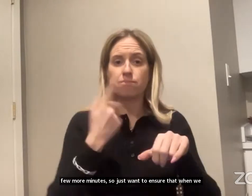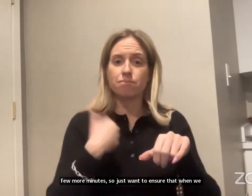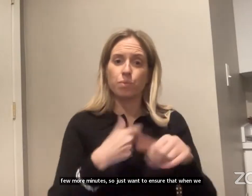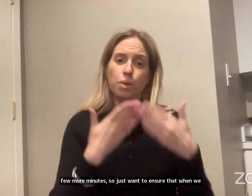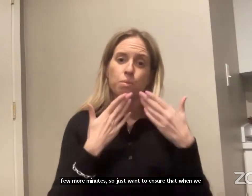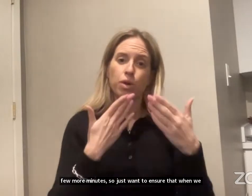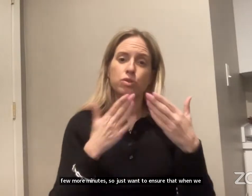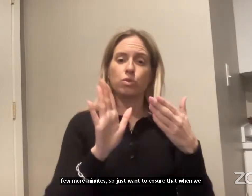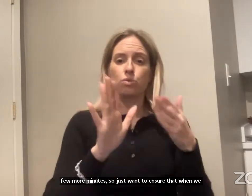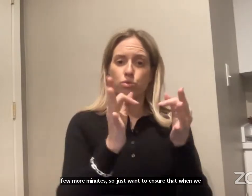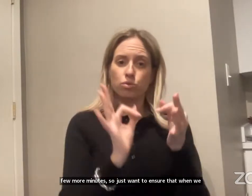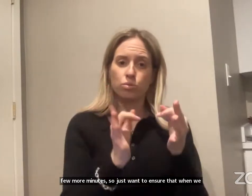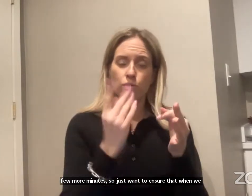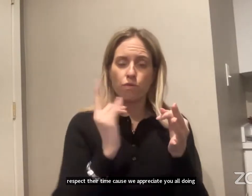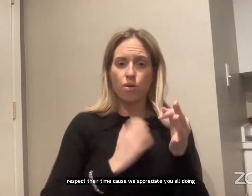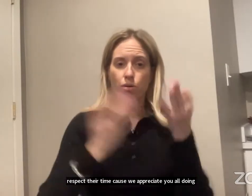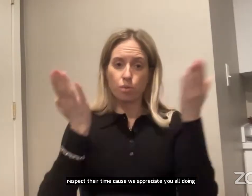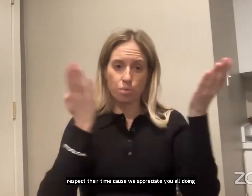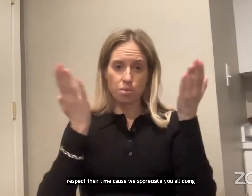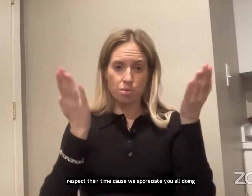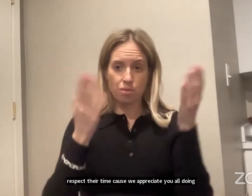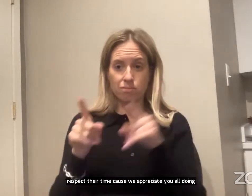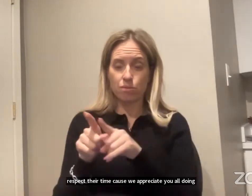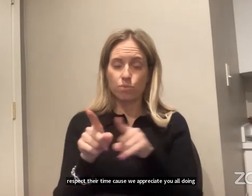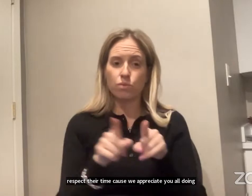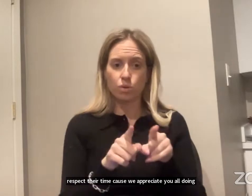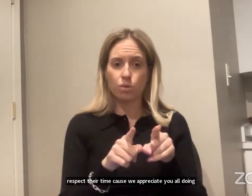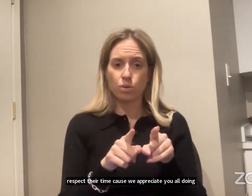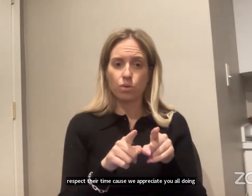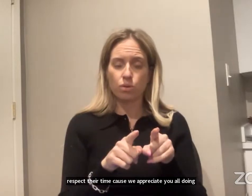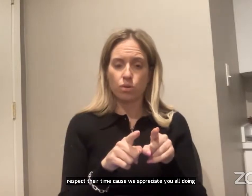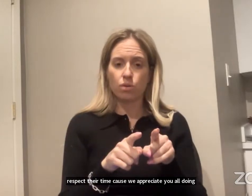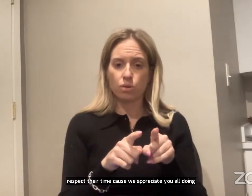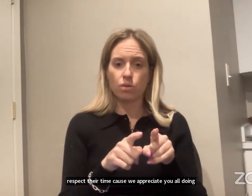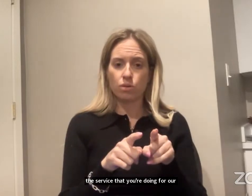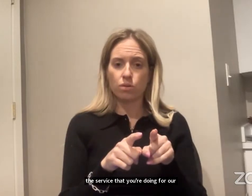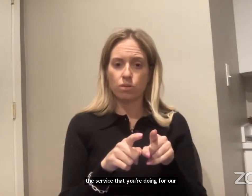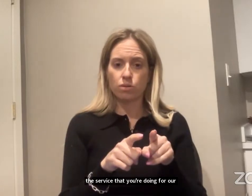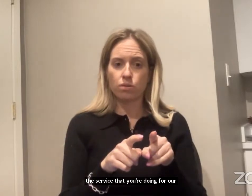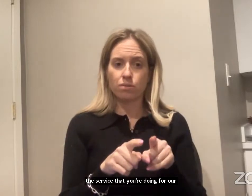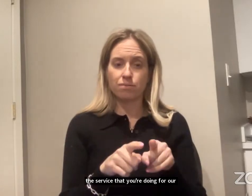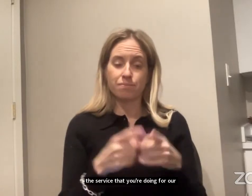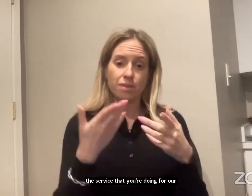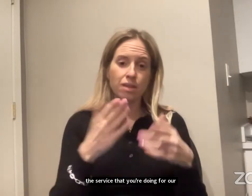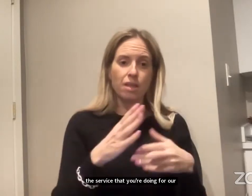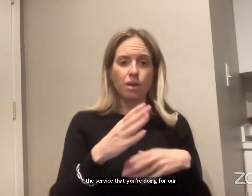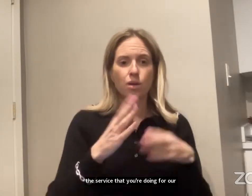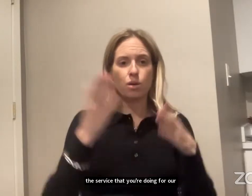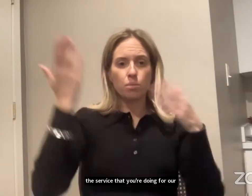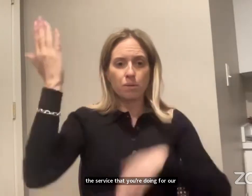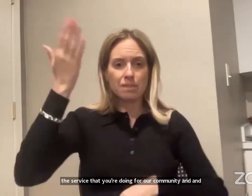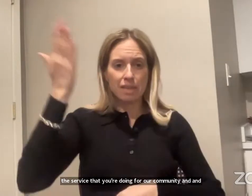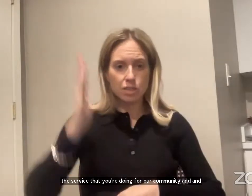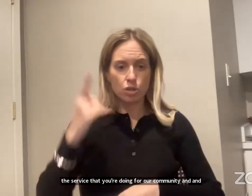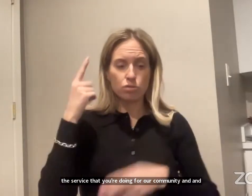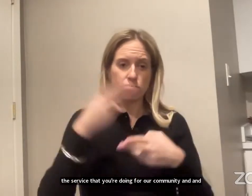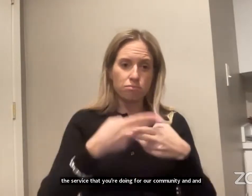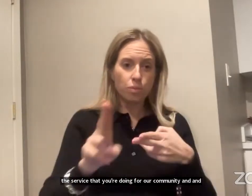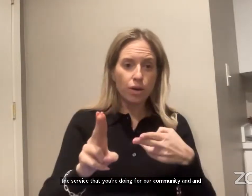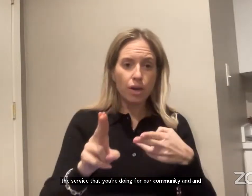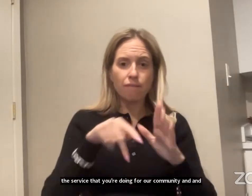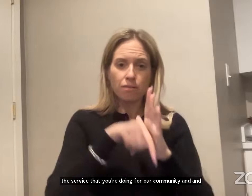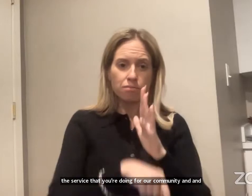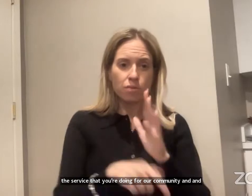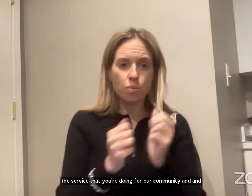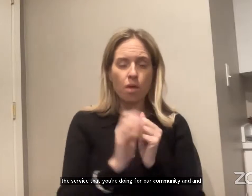the service that you're doing for our community, and the commissioners and the presenters to be brief and thorough with